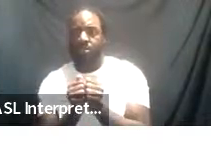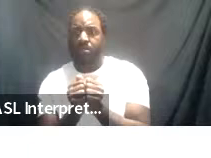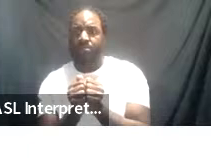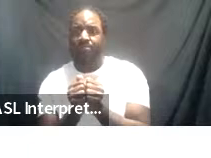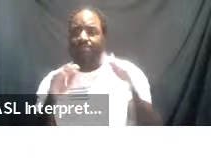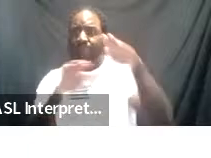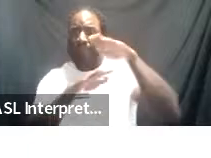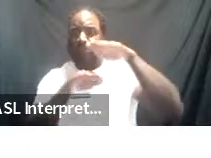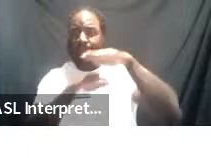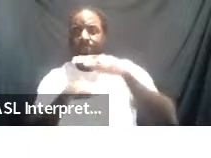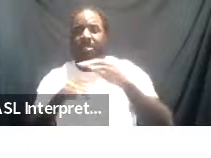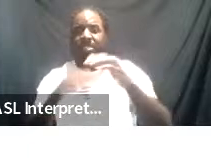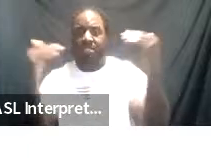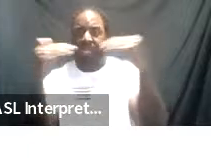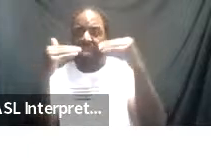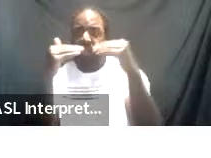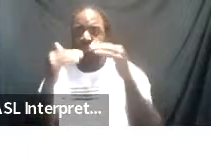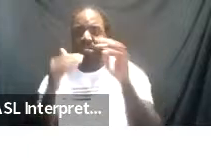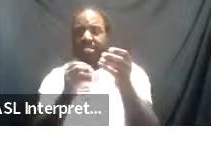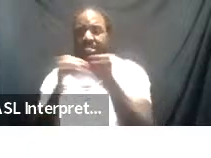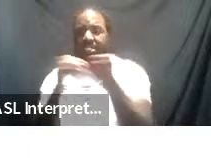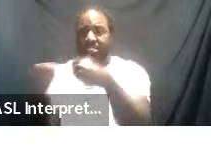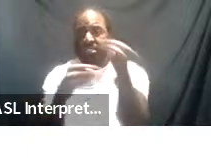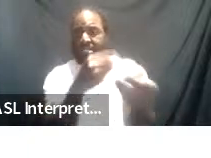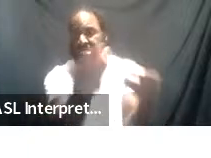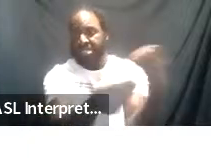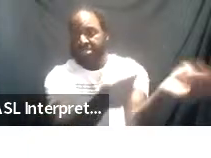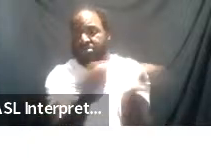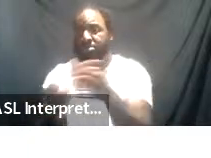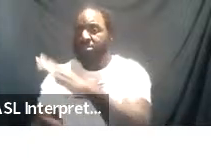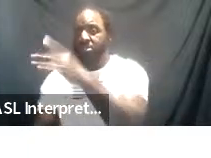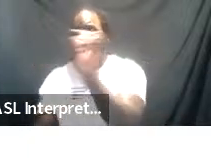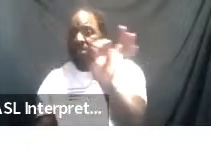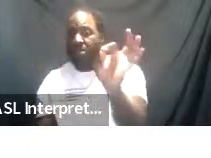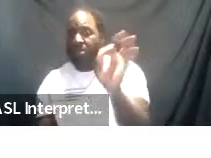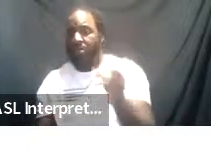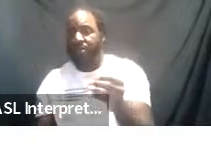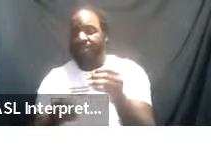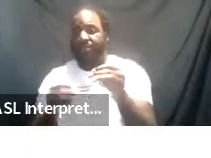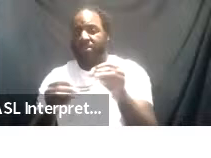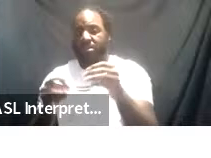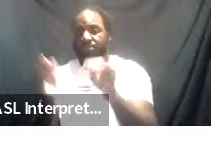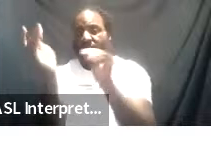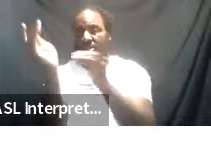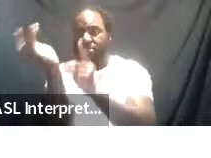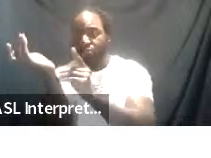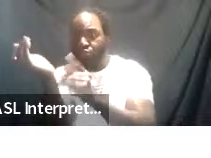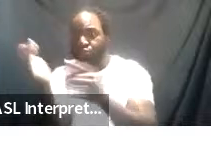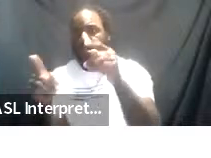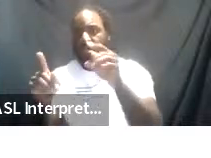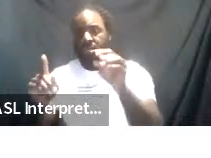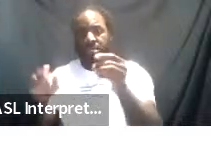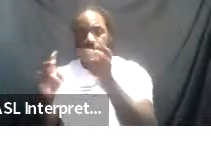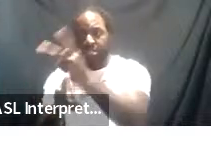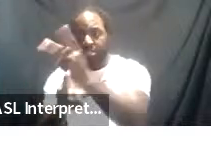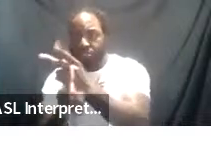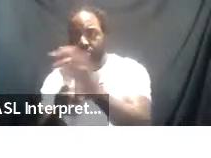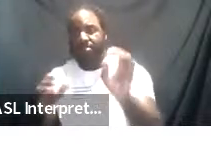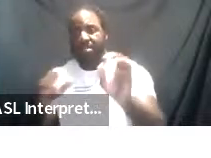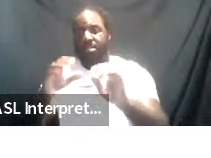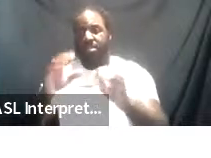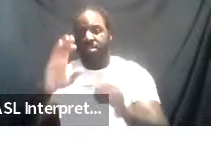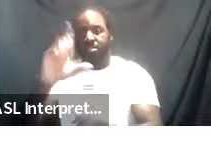basically the equity distribution of drug treatment clinics and